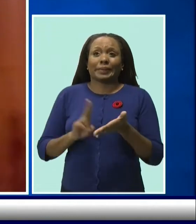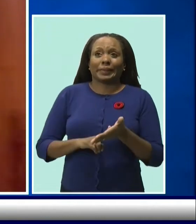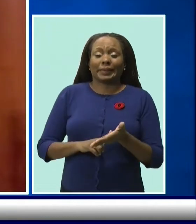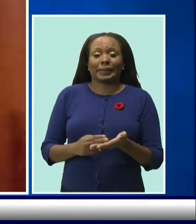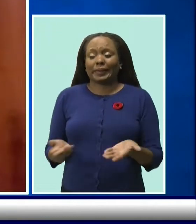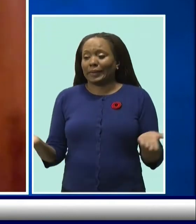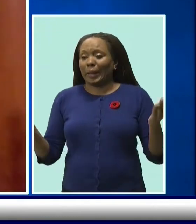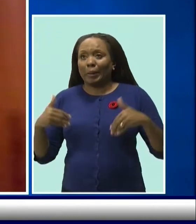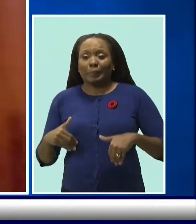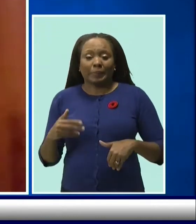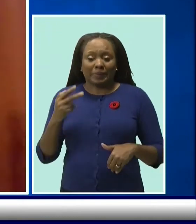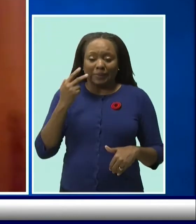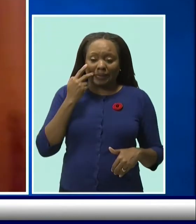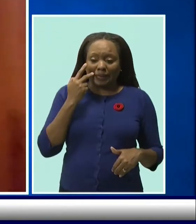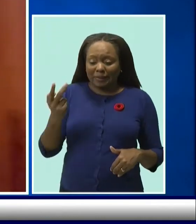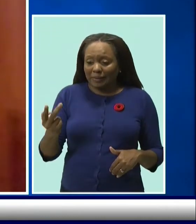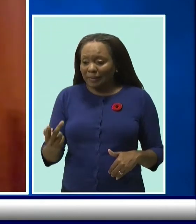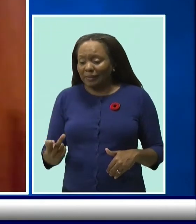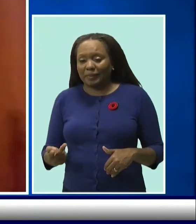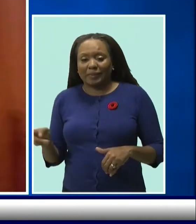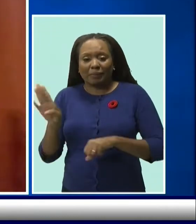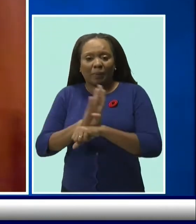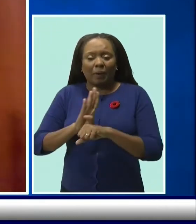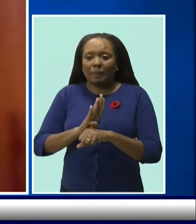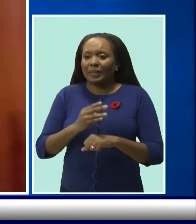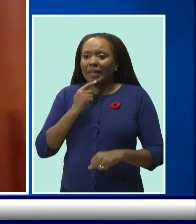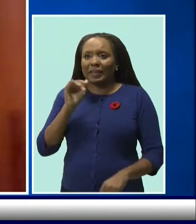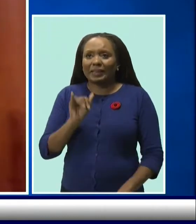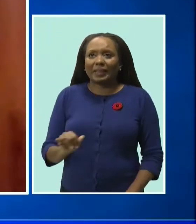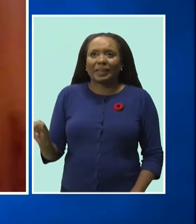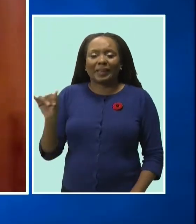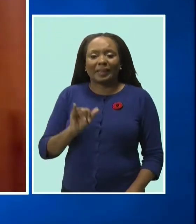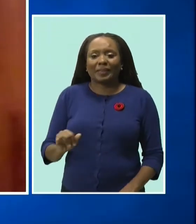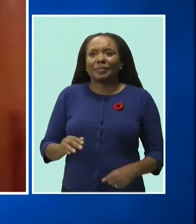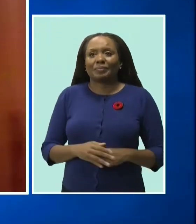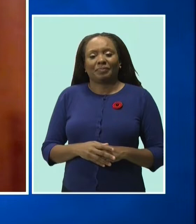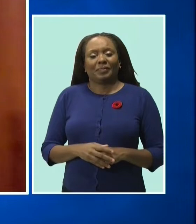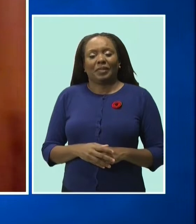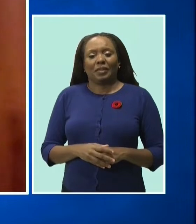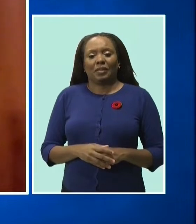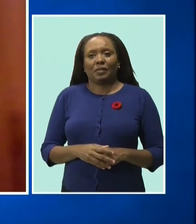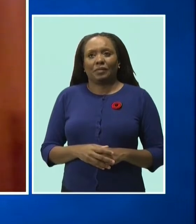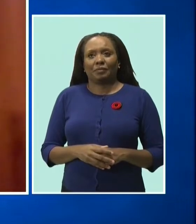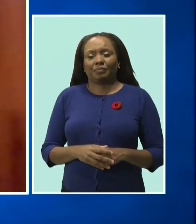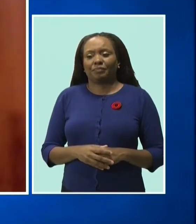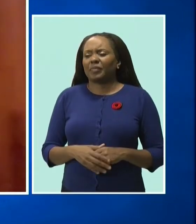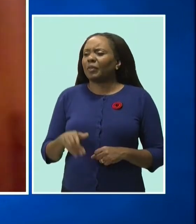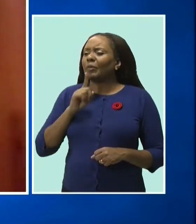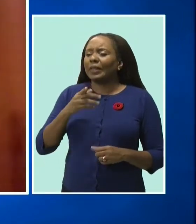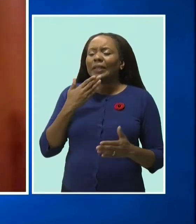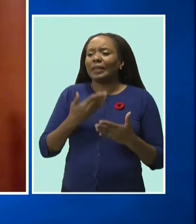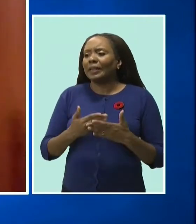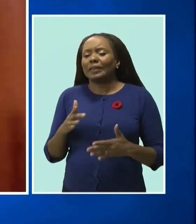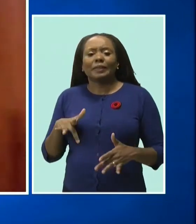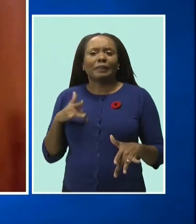and see Barbados, and they all said the same thing. It's really good to feel some sense of normalcy, to